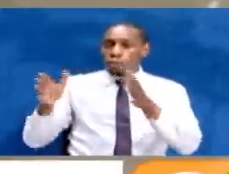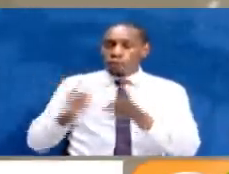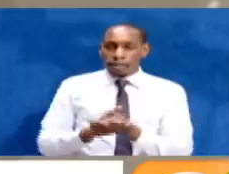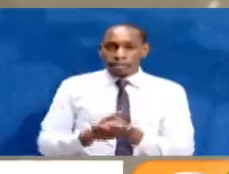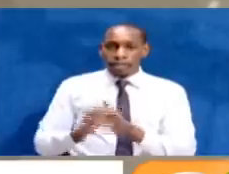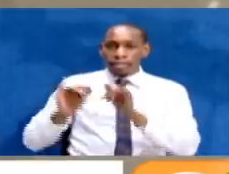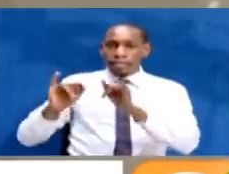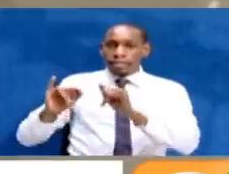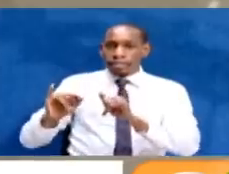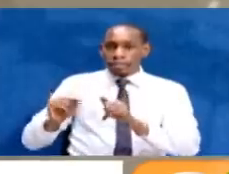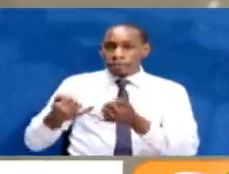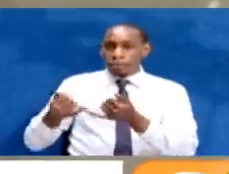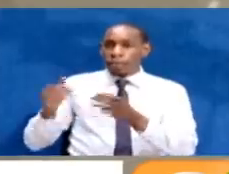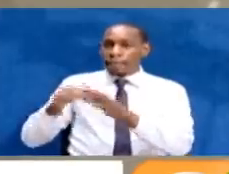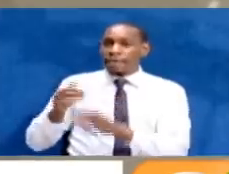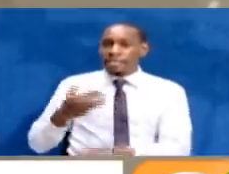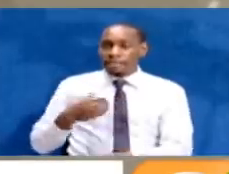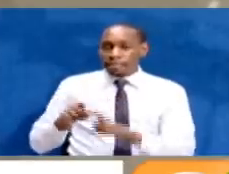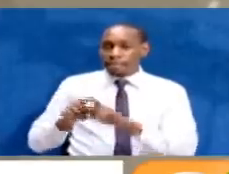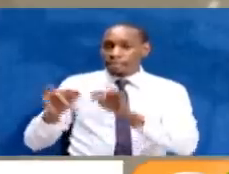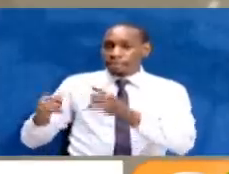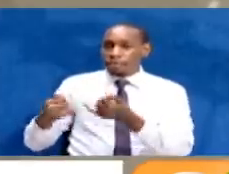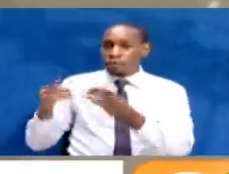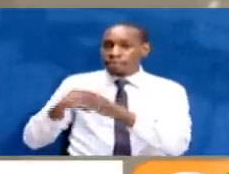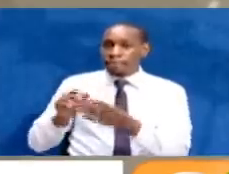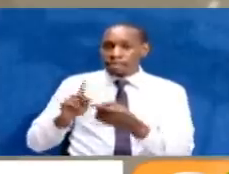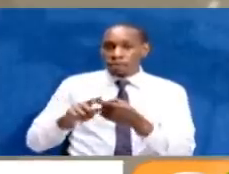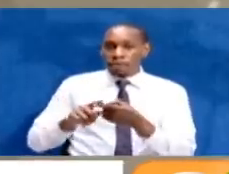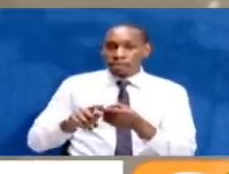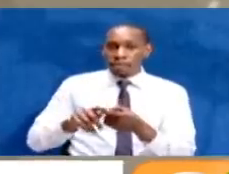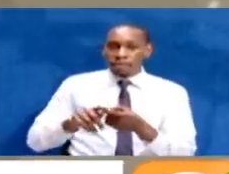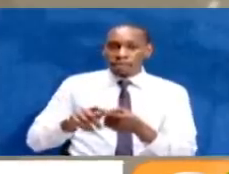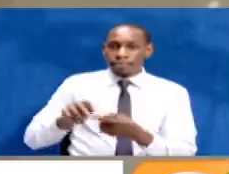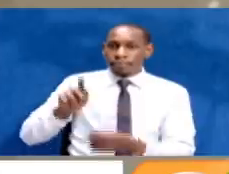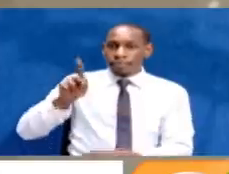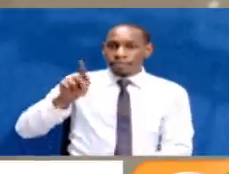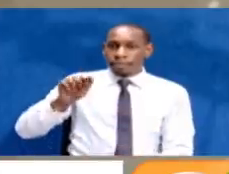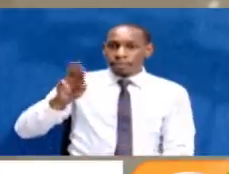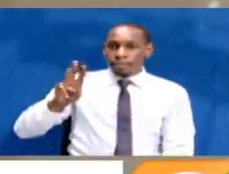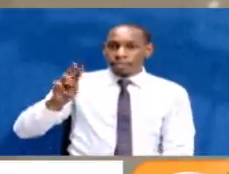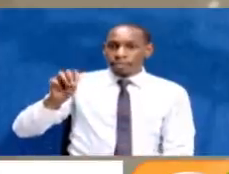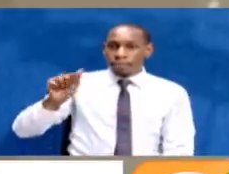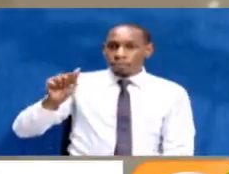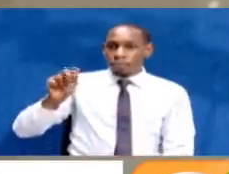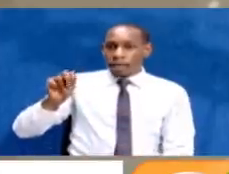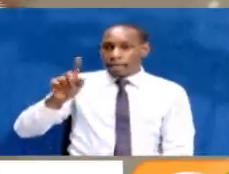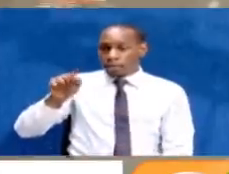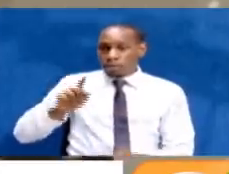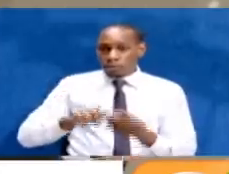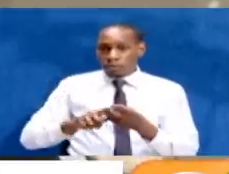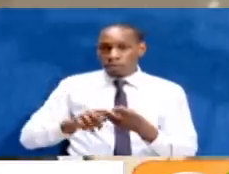have fresh blood. Is that fresh blood, Muhisa Kitui, Kivutha Kibwana,